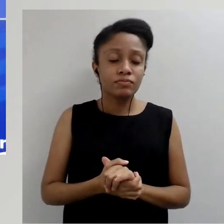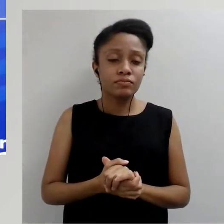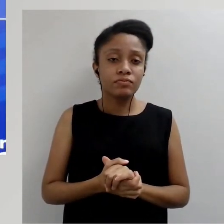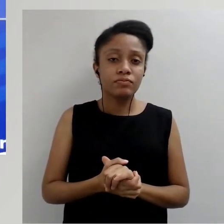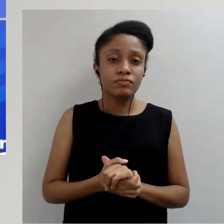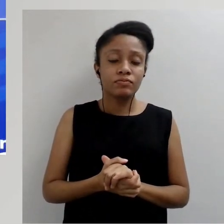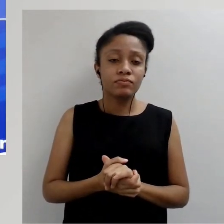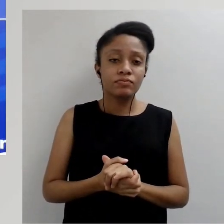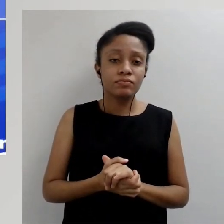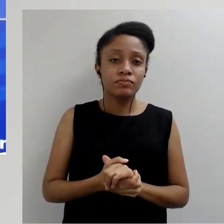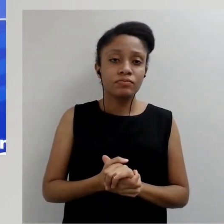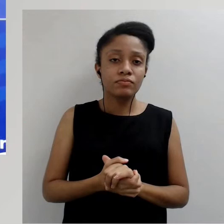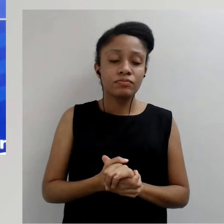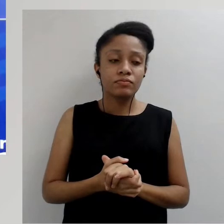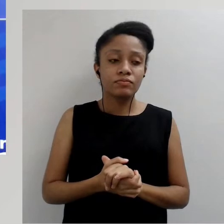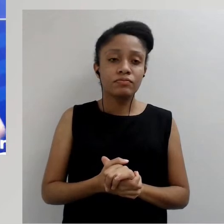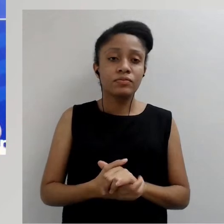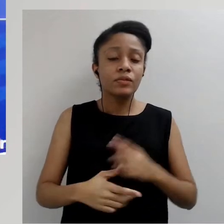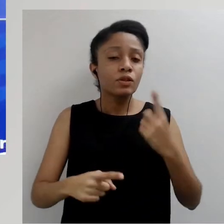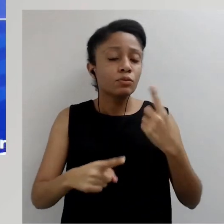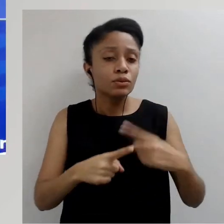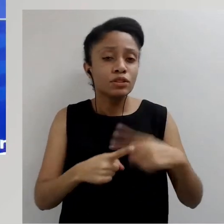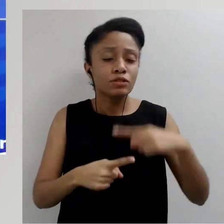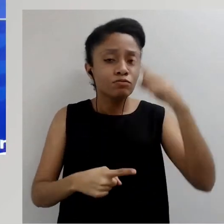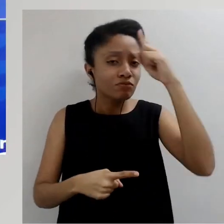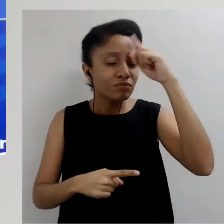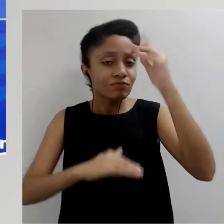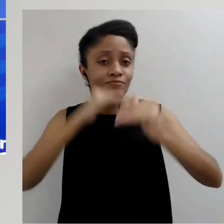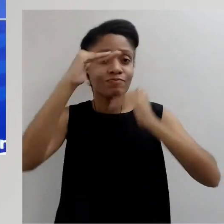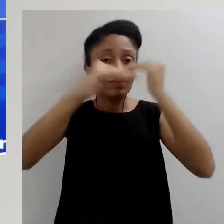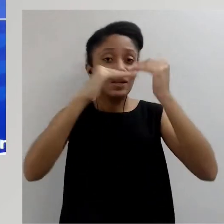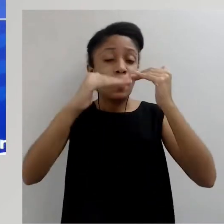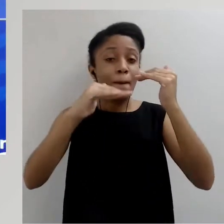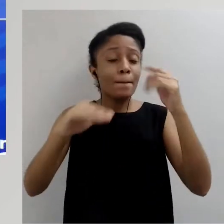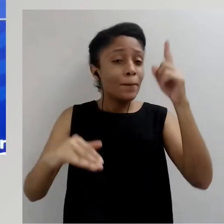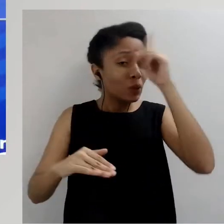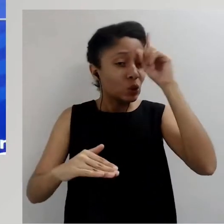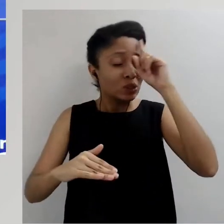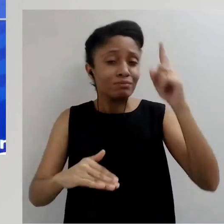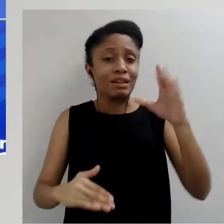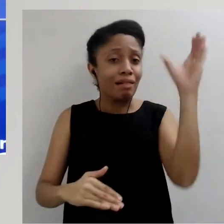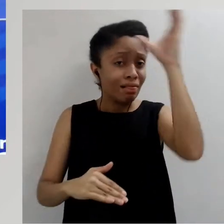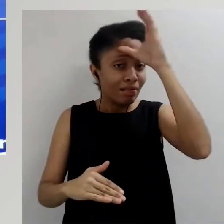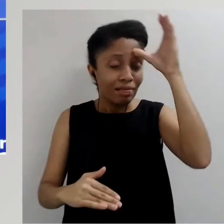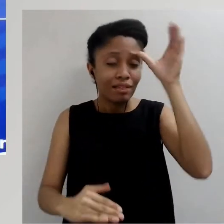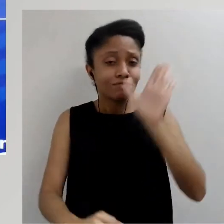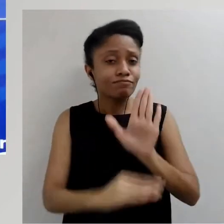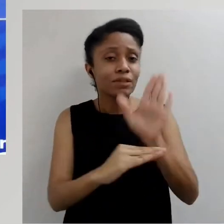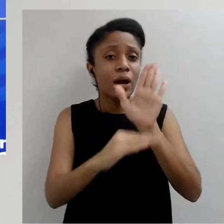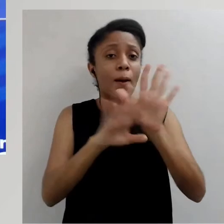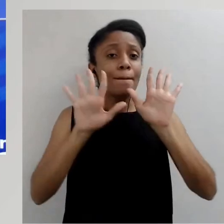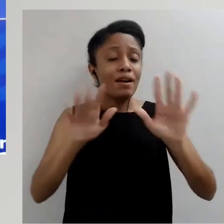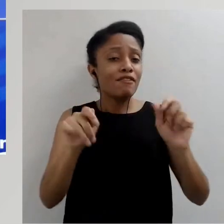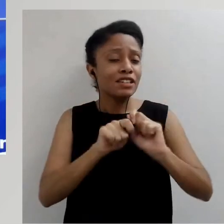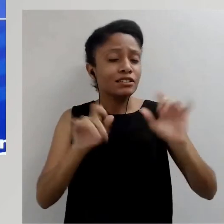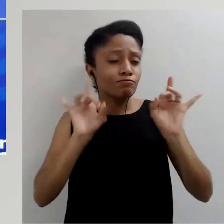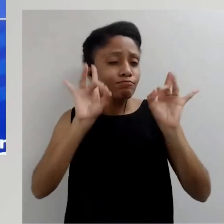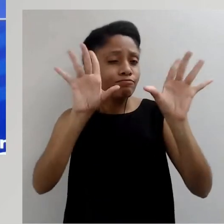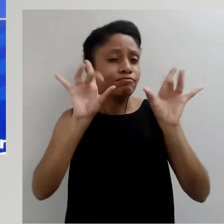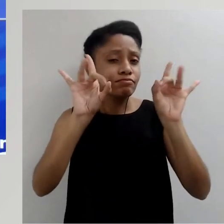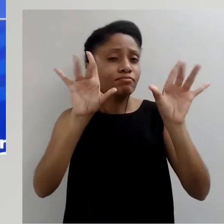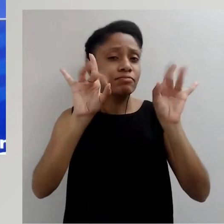lot of network of clients every day, but what in fact is dealing with clients